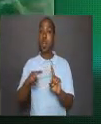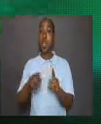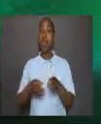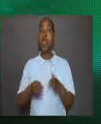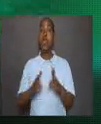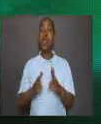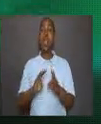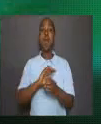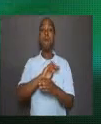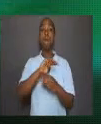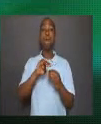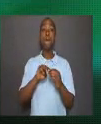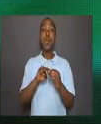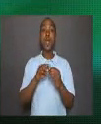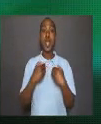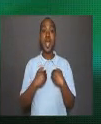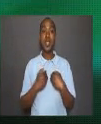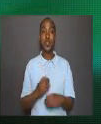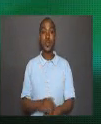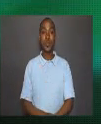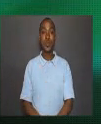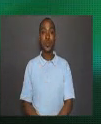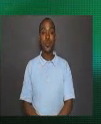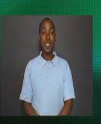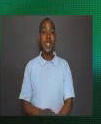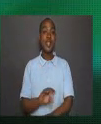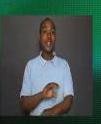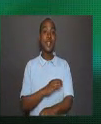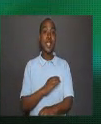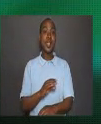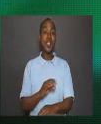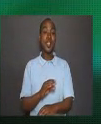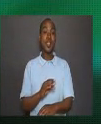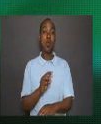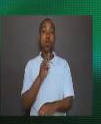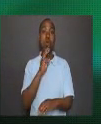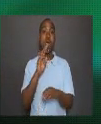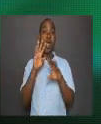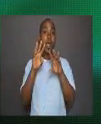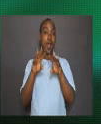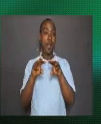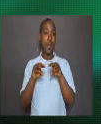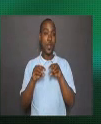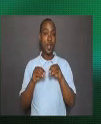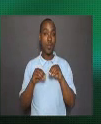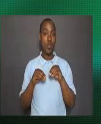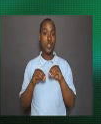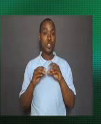cytoplasm. The cells are able to take in water and